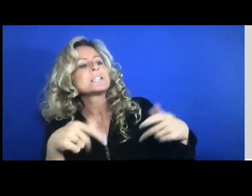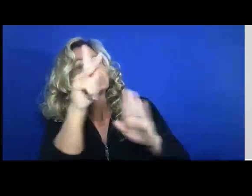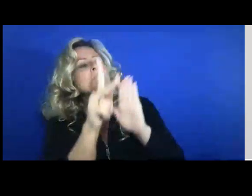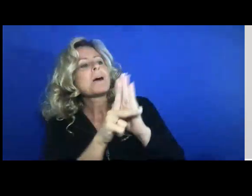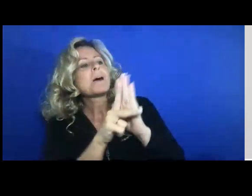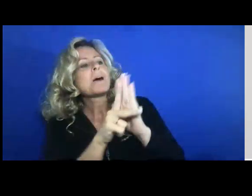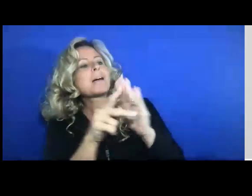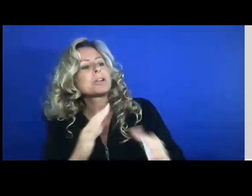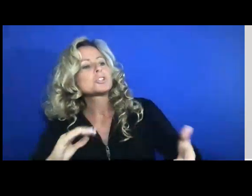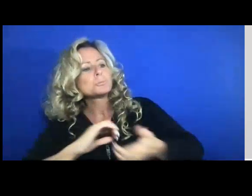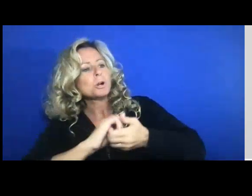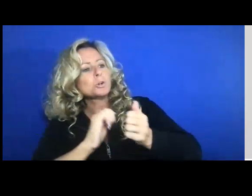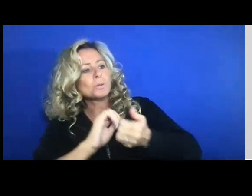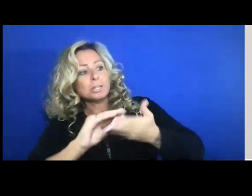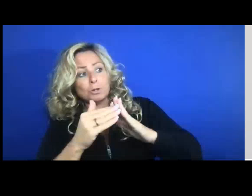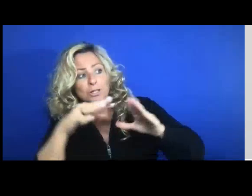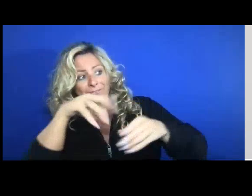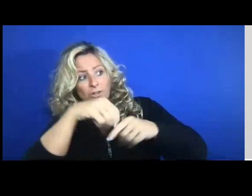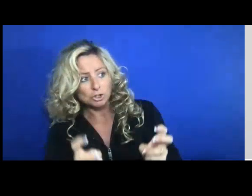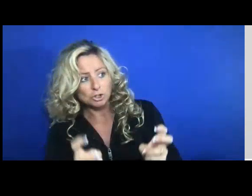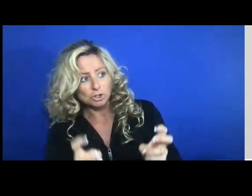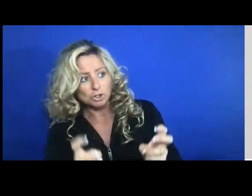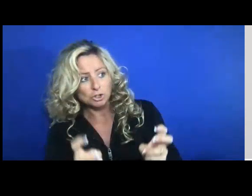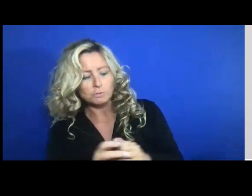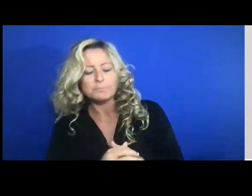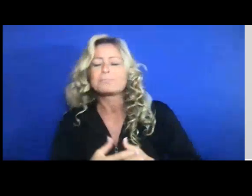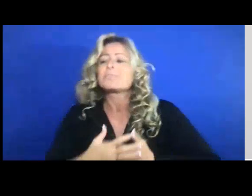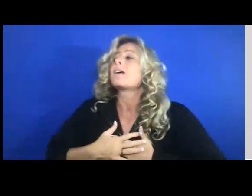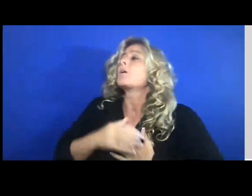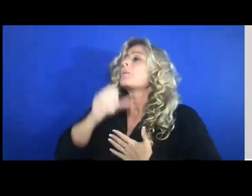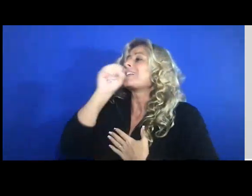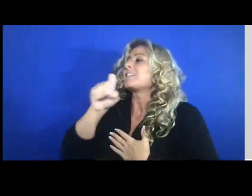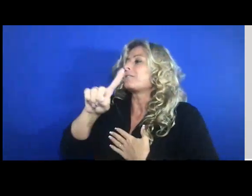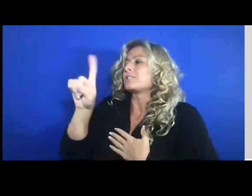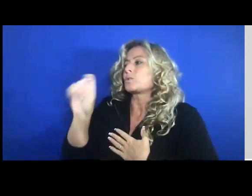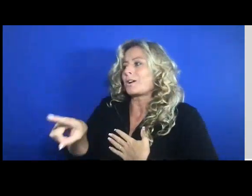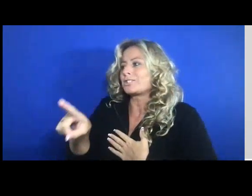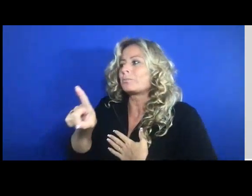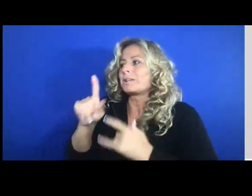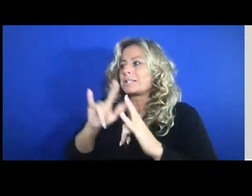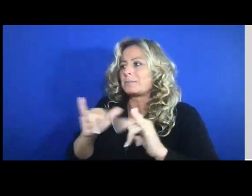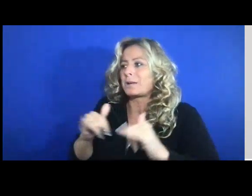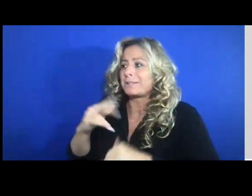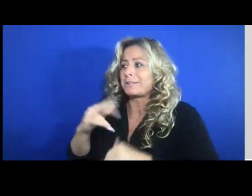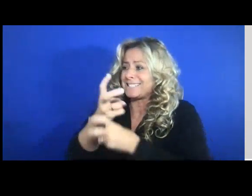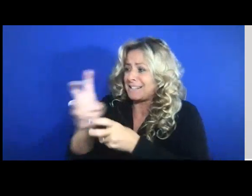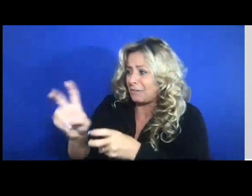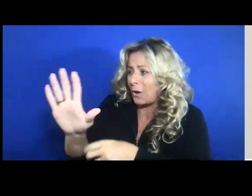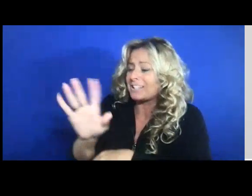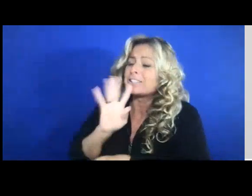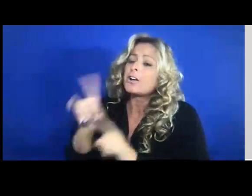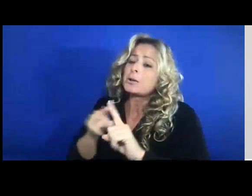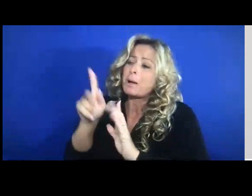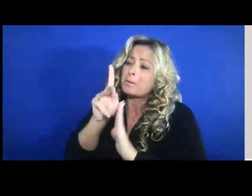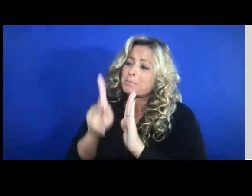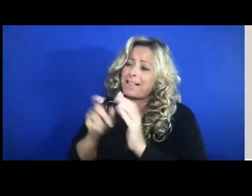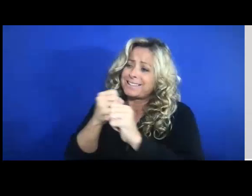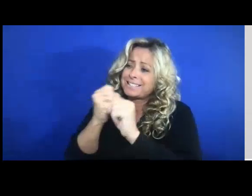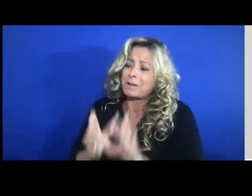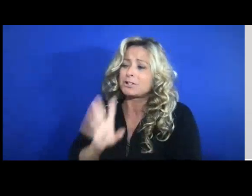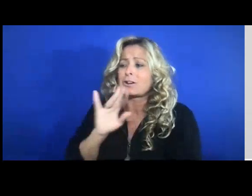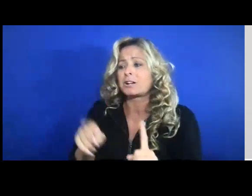policymakers to partner with community in this issue? I love this question, and it's also incredibly difficult because when we talk about policymakers, we're